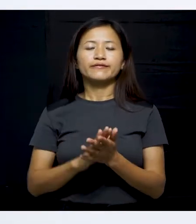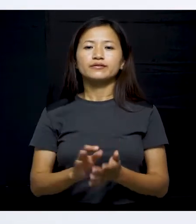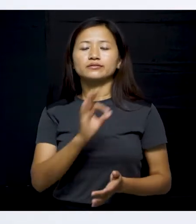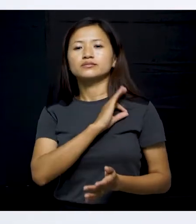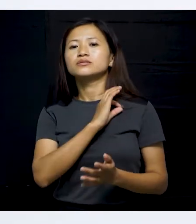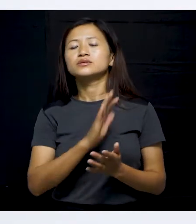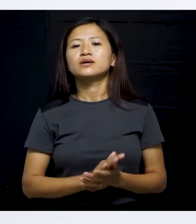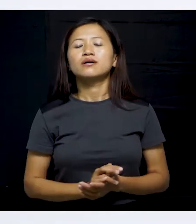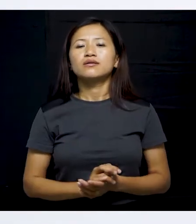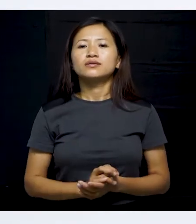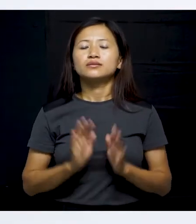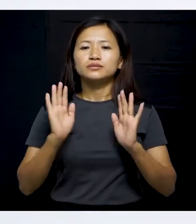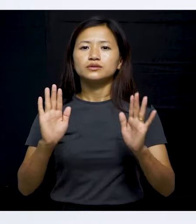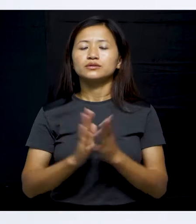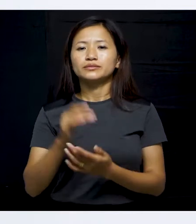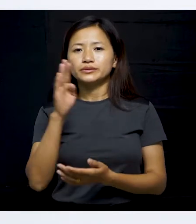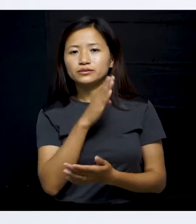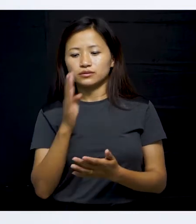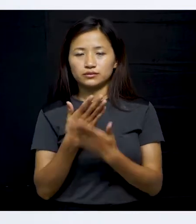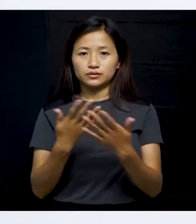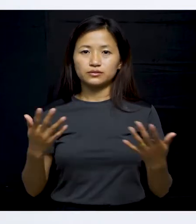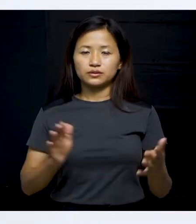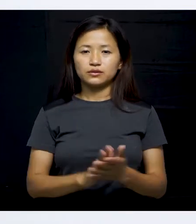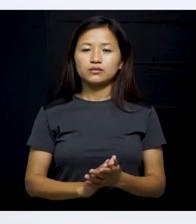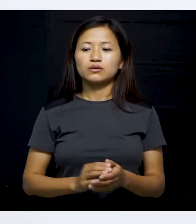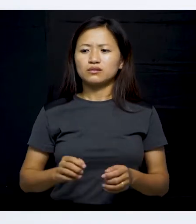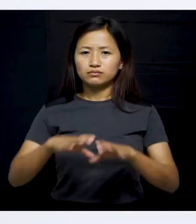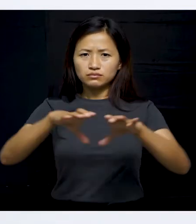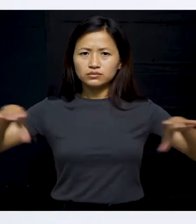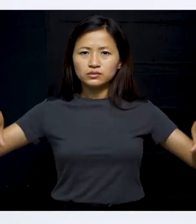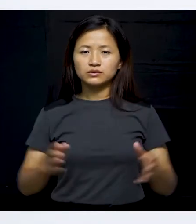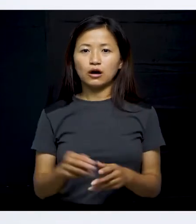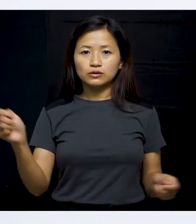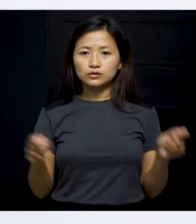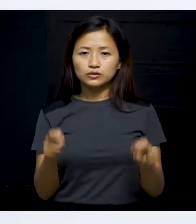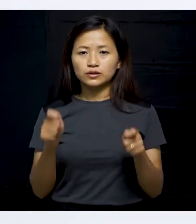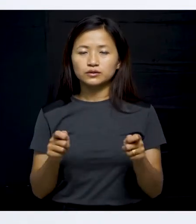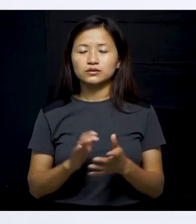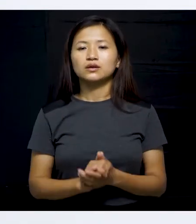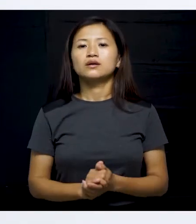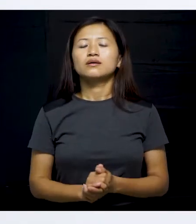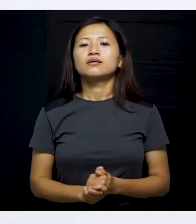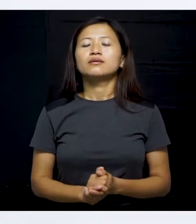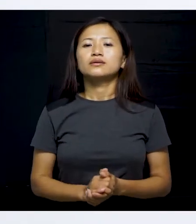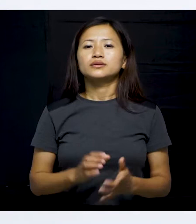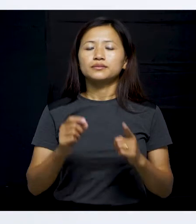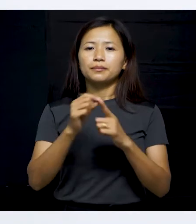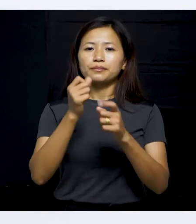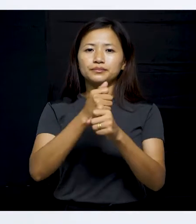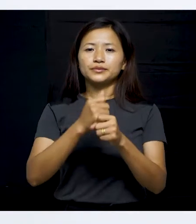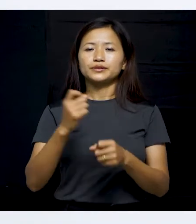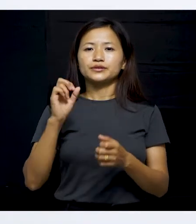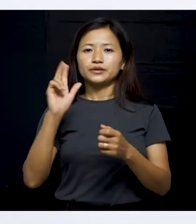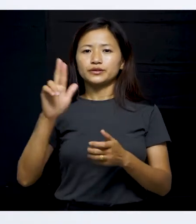of music, and they have these musical instruments like the log drums, the leather drum. You can see in page number